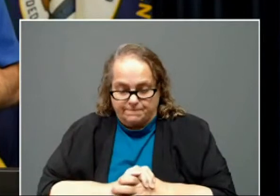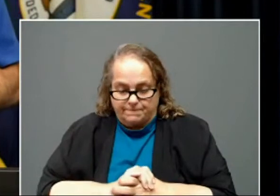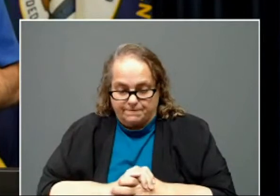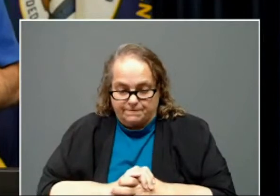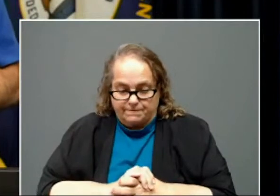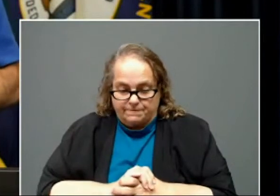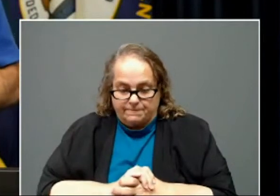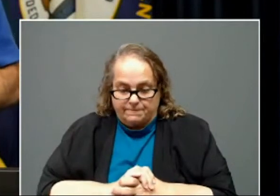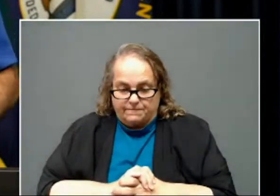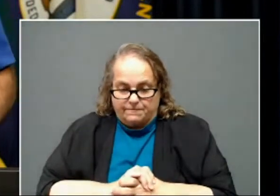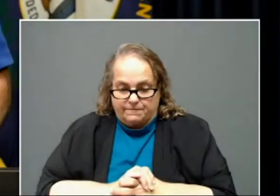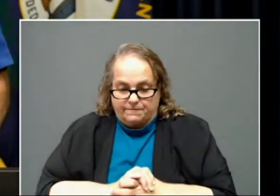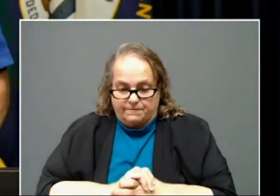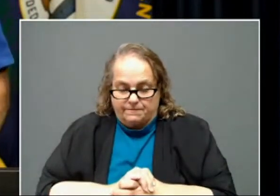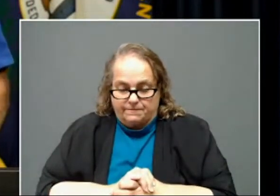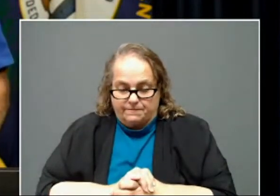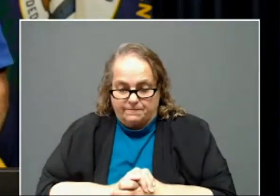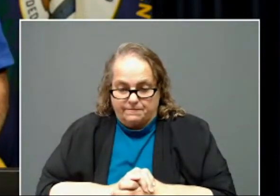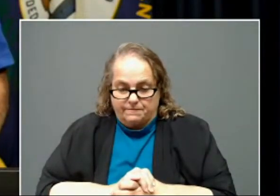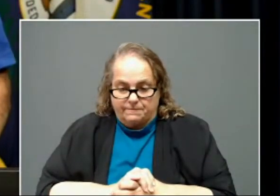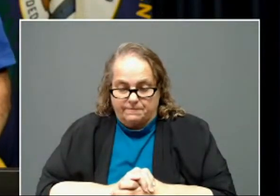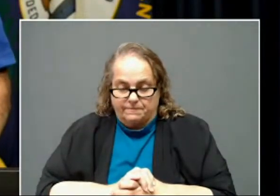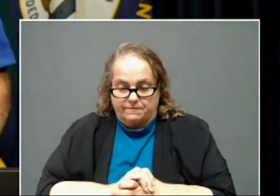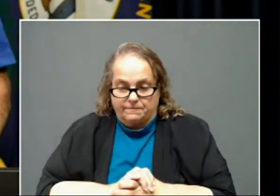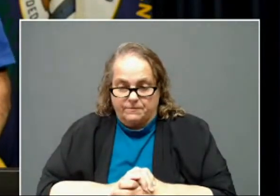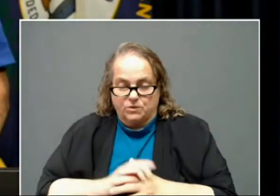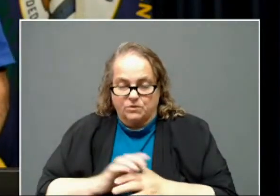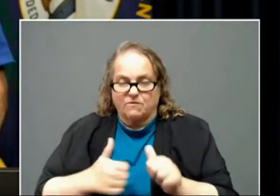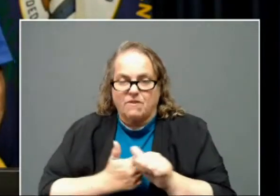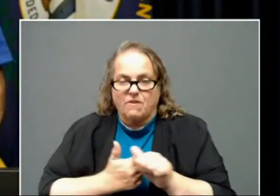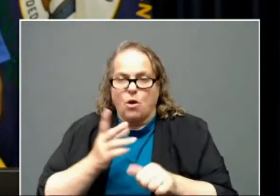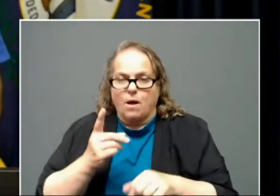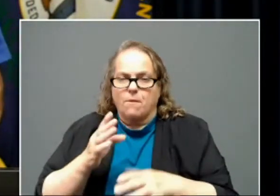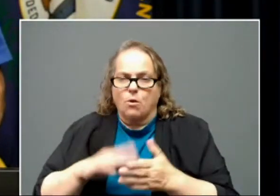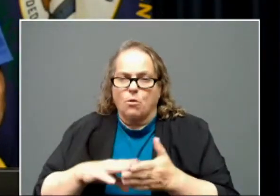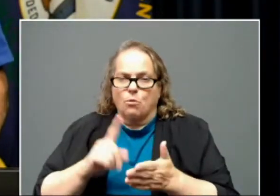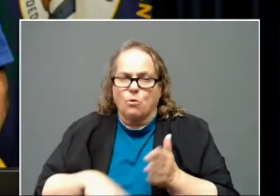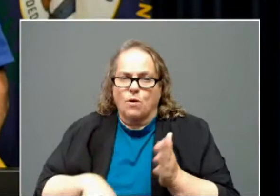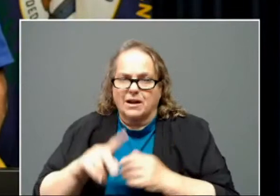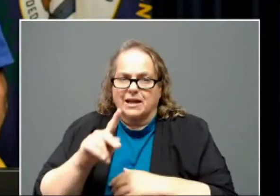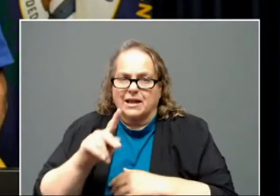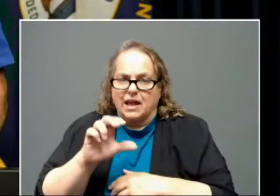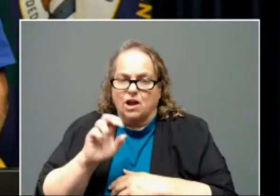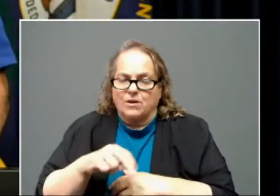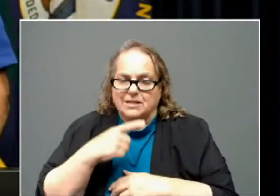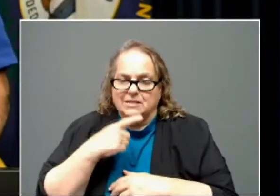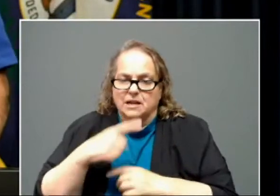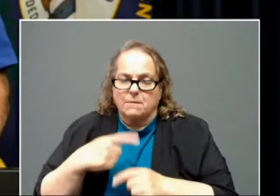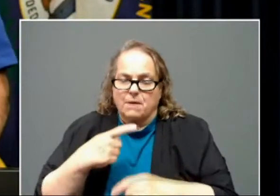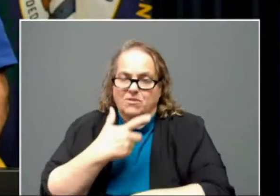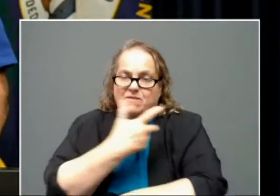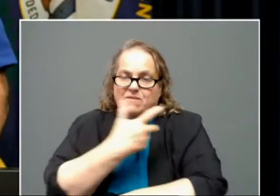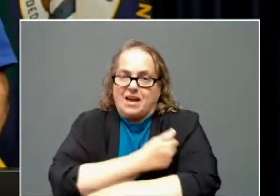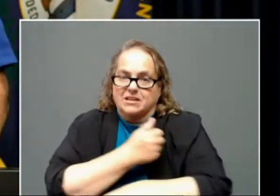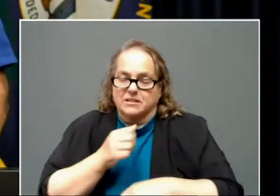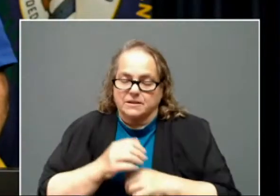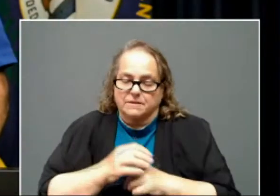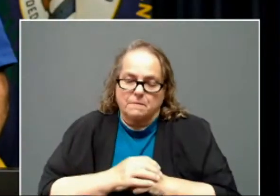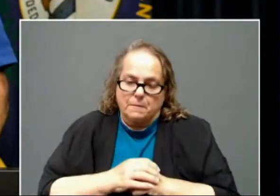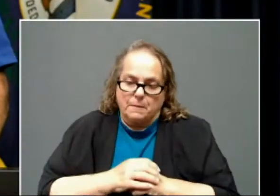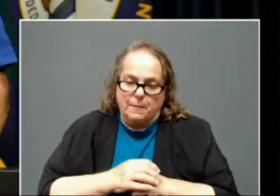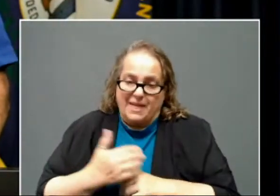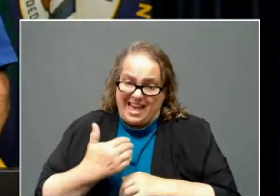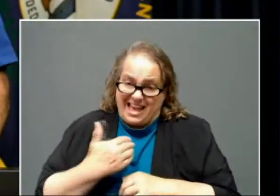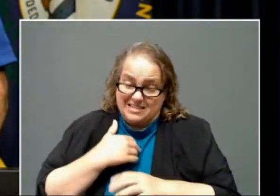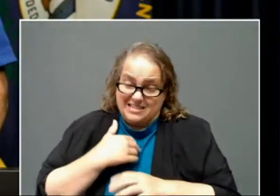Hi, Governor. Just to follow up on Karen Czar's question about the vaccine orders, has the state cut